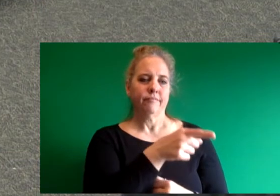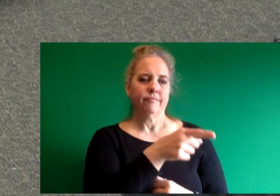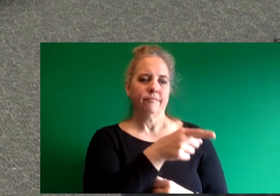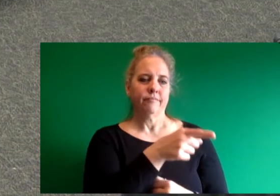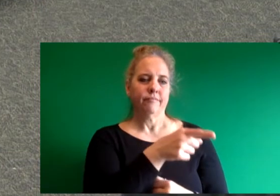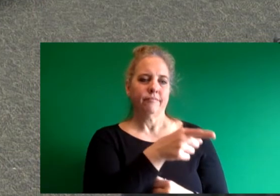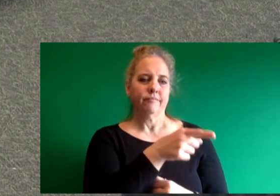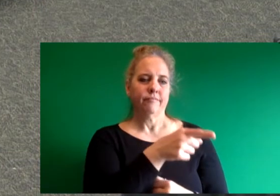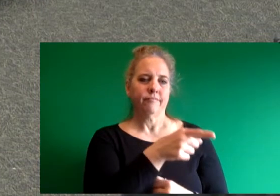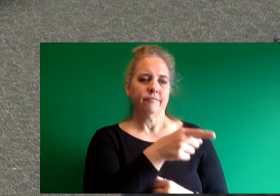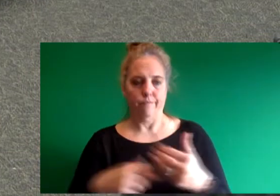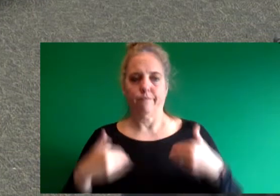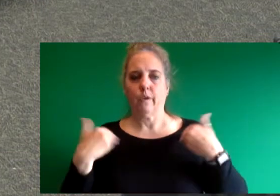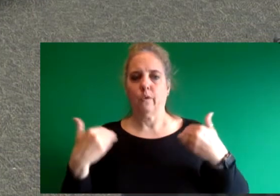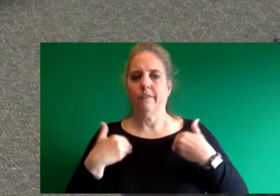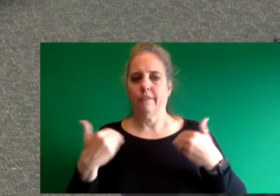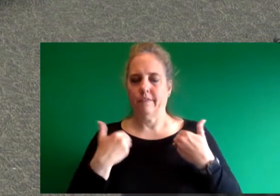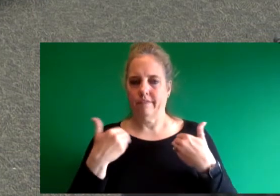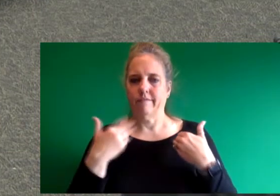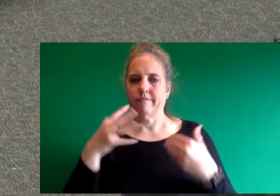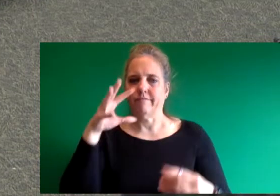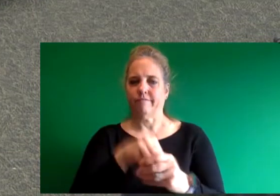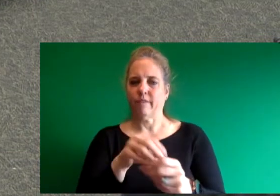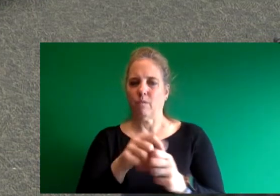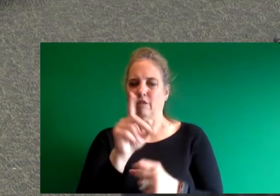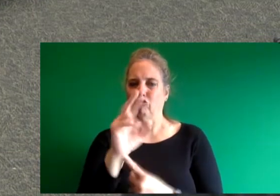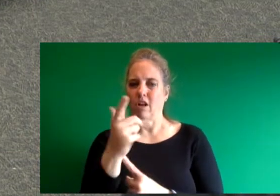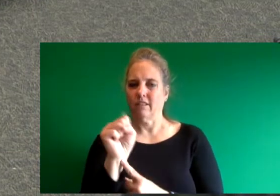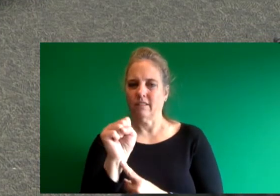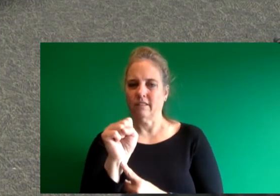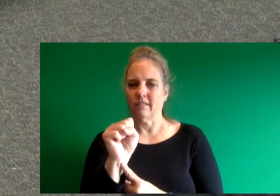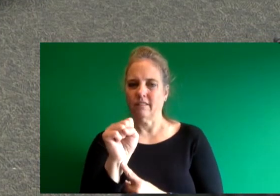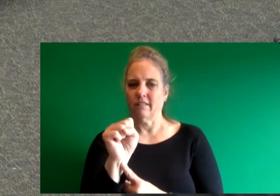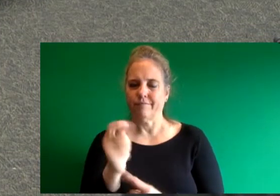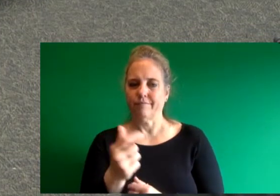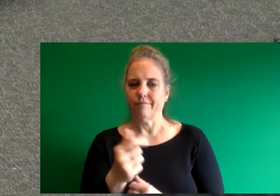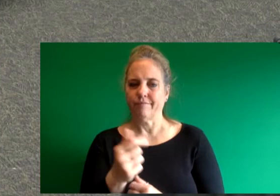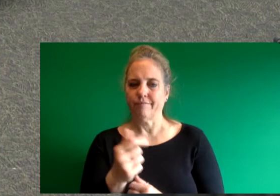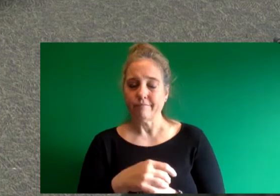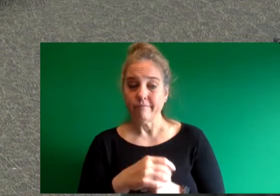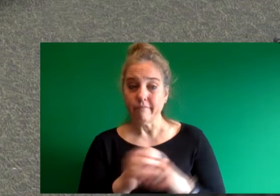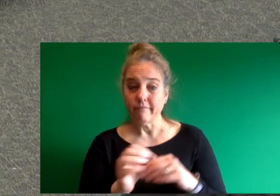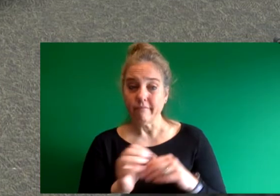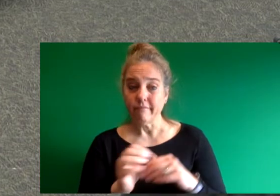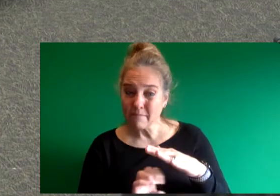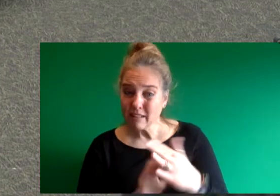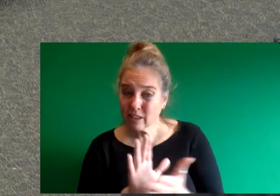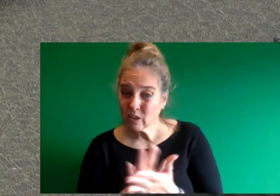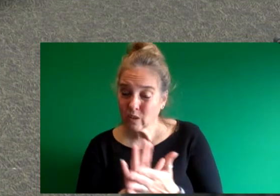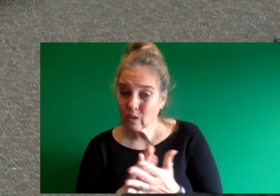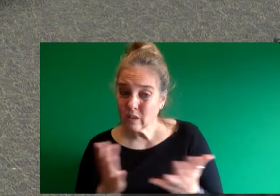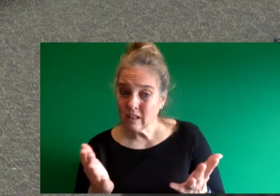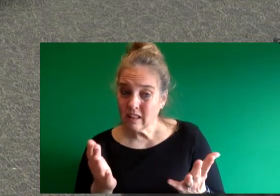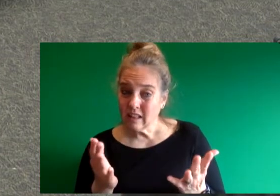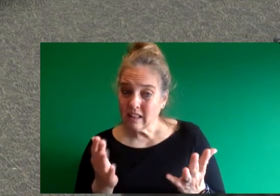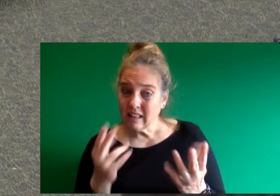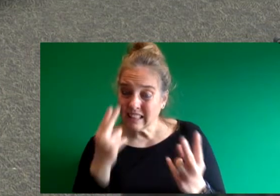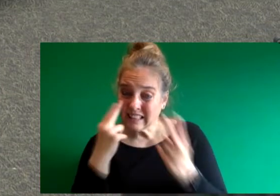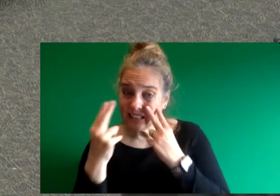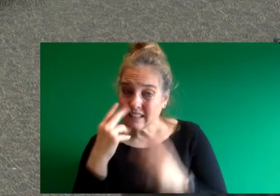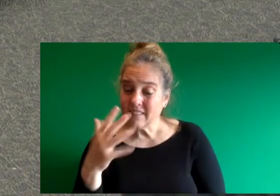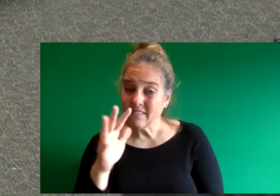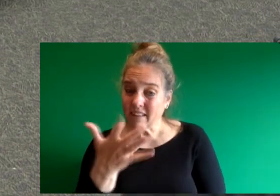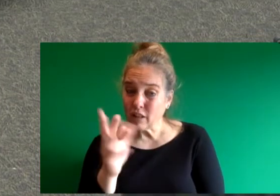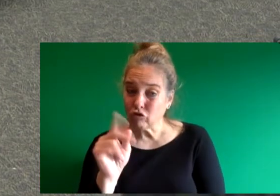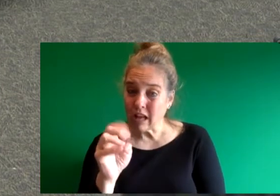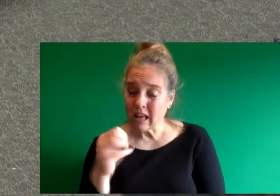early as late elementary school. We start to see an onset around fifth grade of risky behaviors, right? And that ranges from